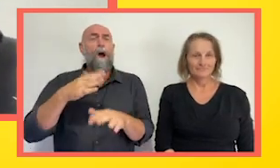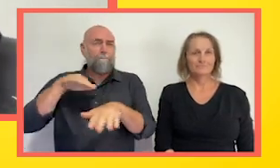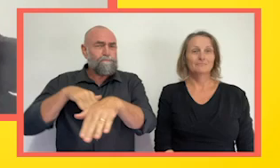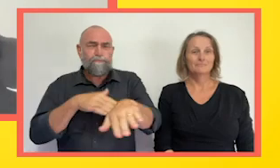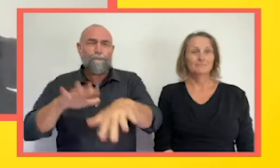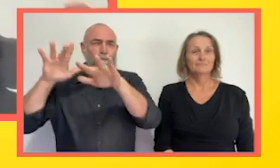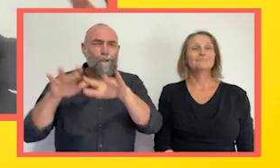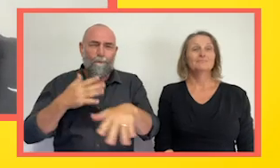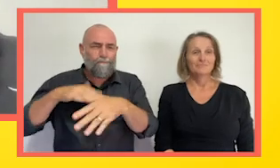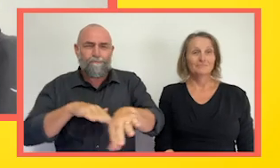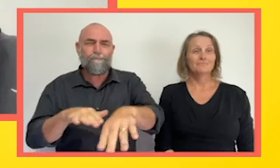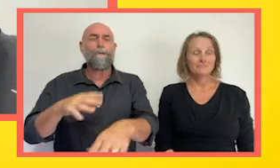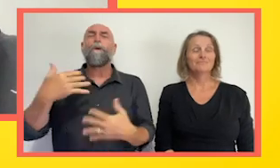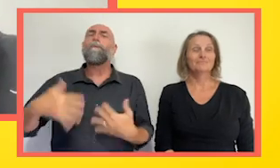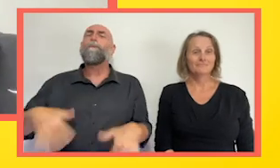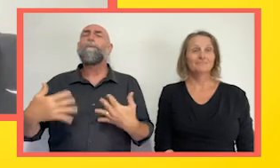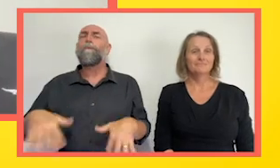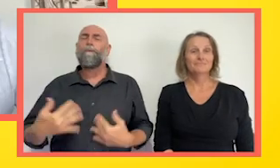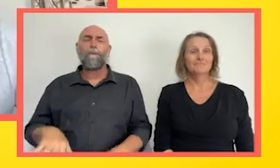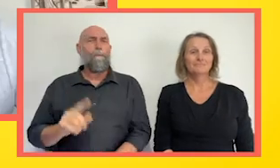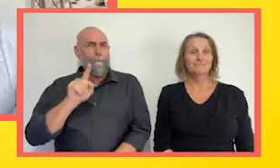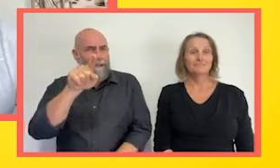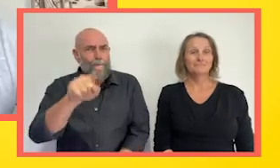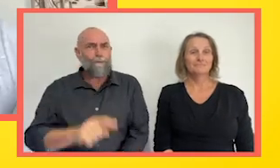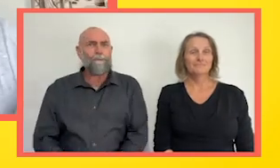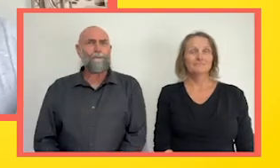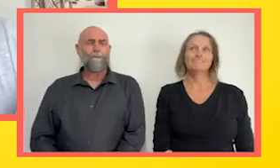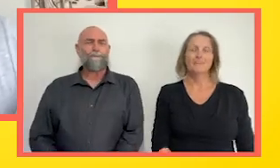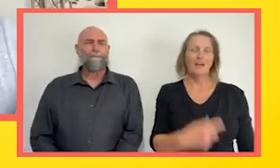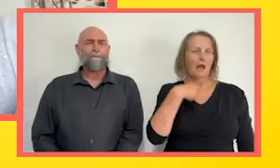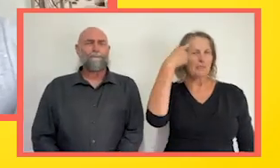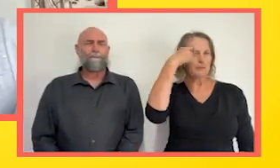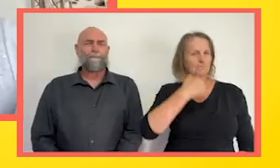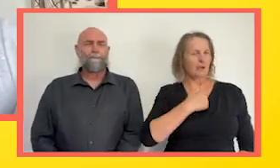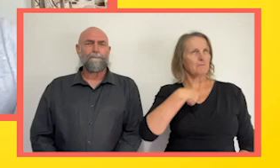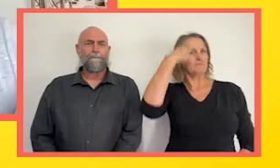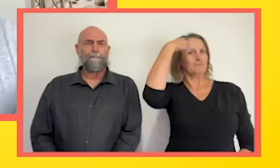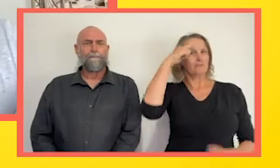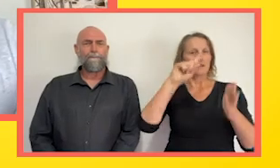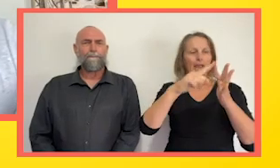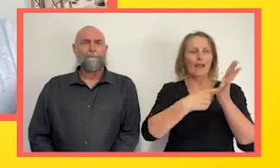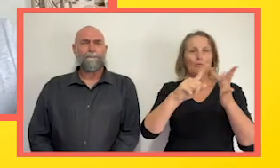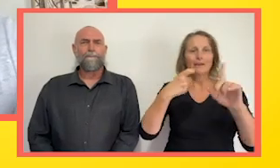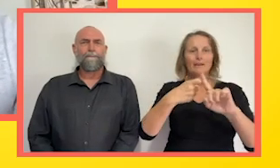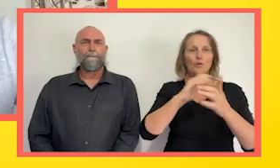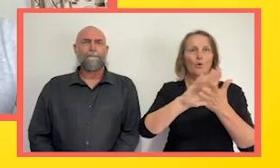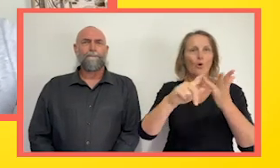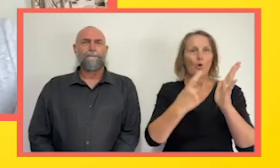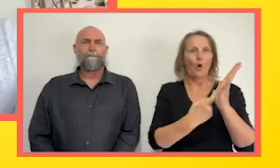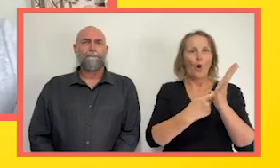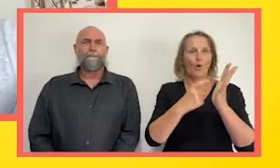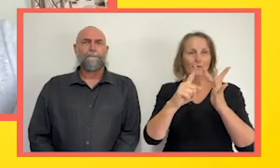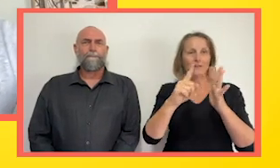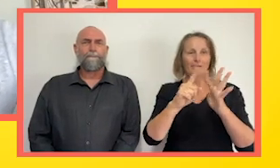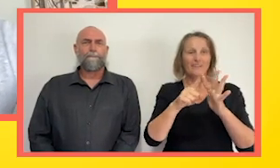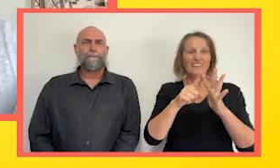cross event. Riley Bat, what about you? Mate, mine is going to have to be the great man, Eric Horry. He has smashed the